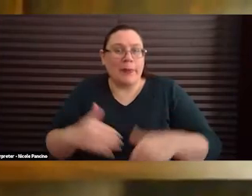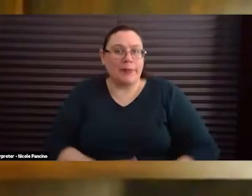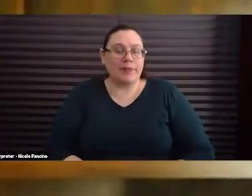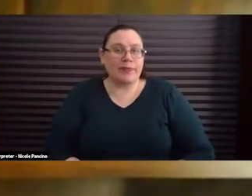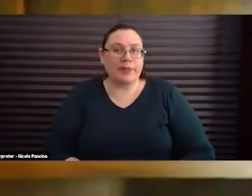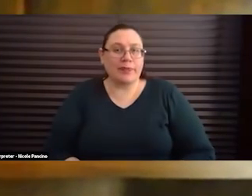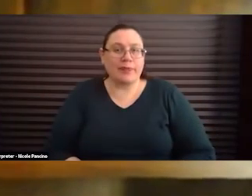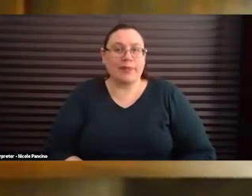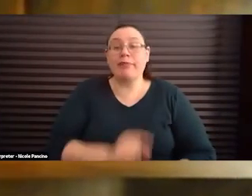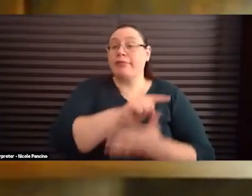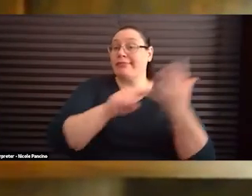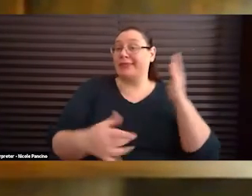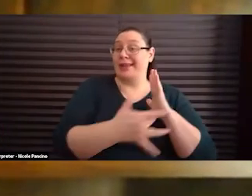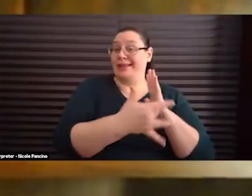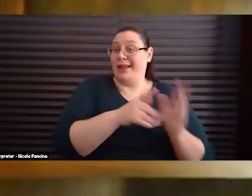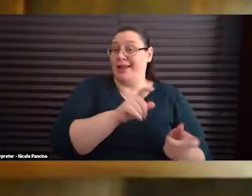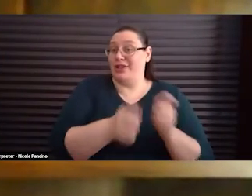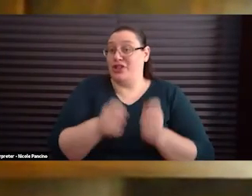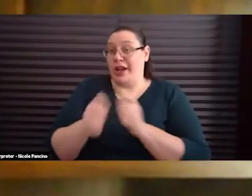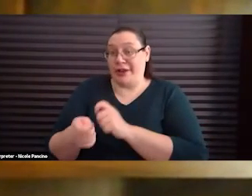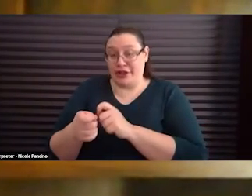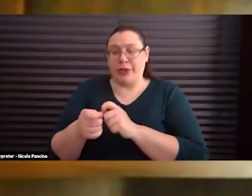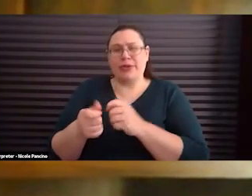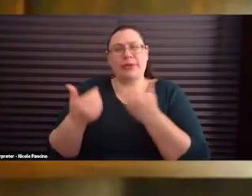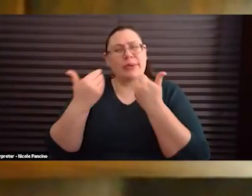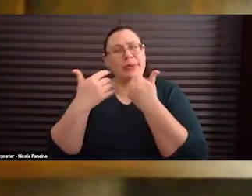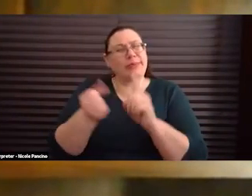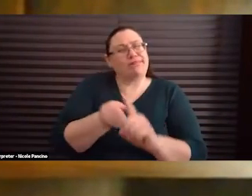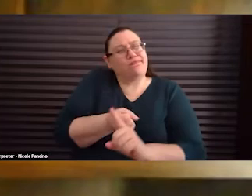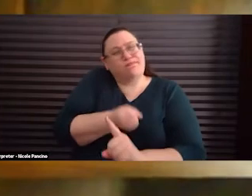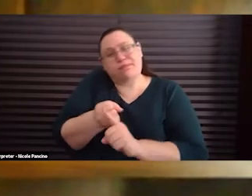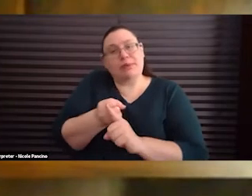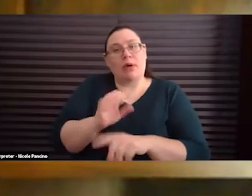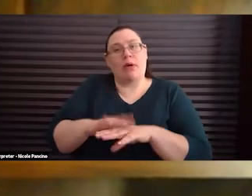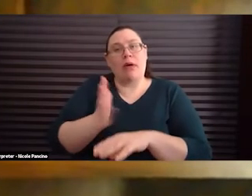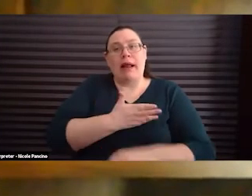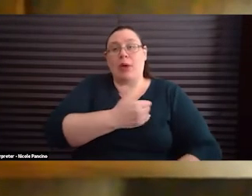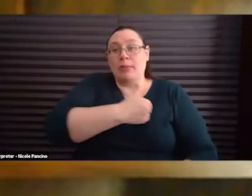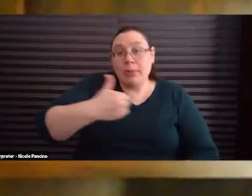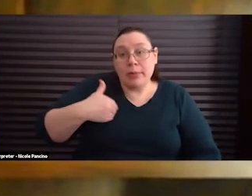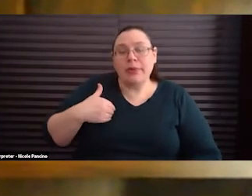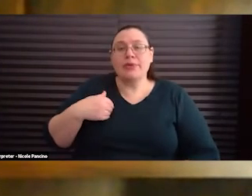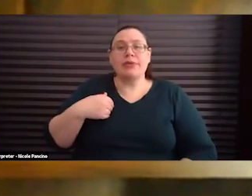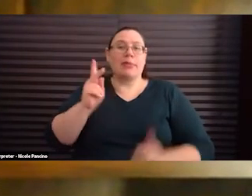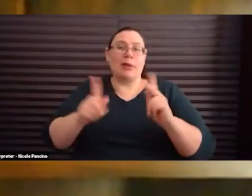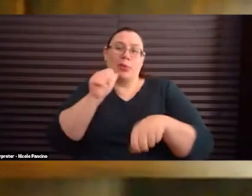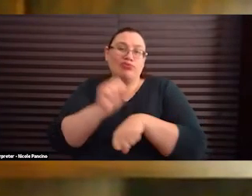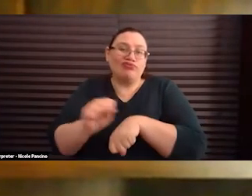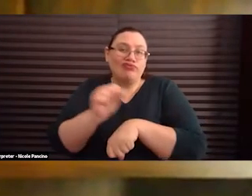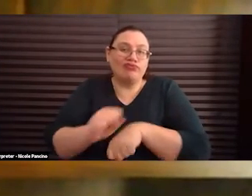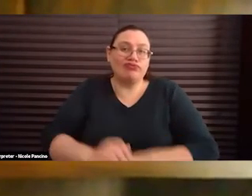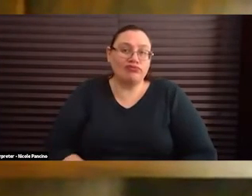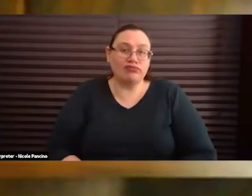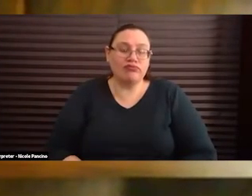These technological changes are having a tremendous impact on our members and on working people. But they're also